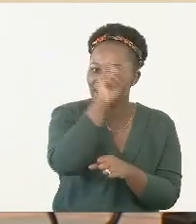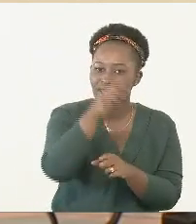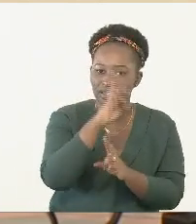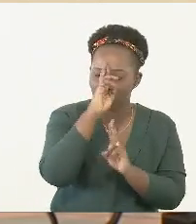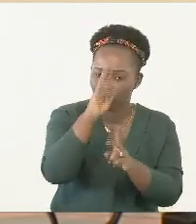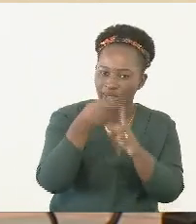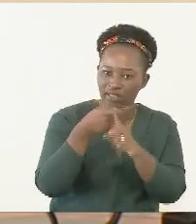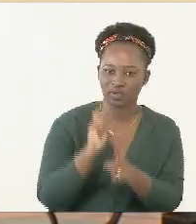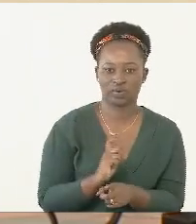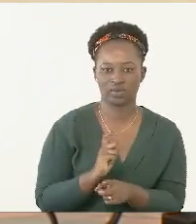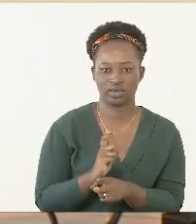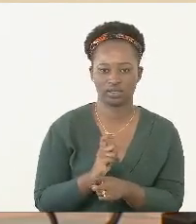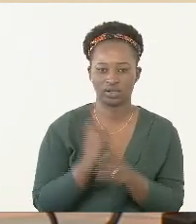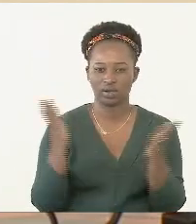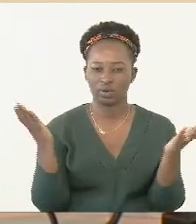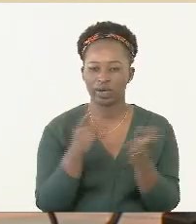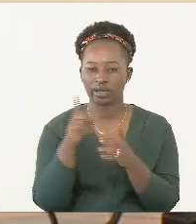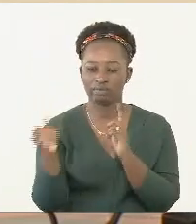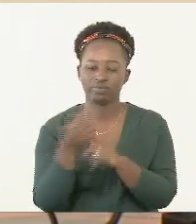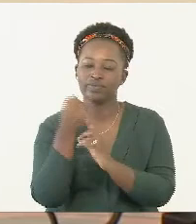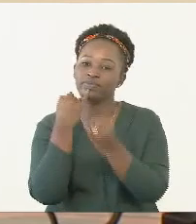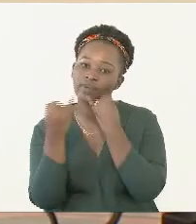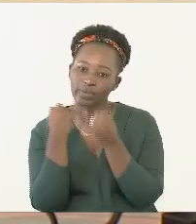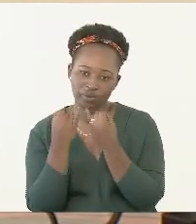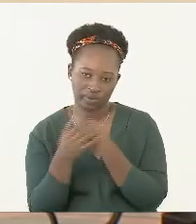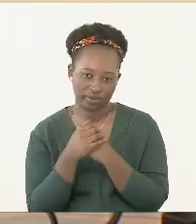the sources where you've extracted the information?